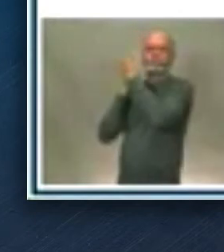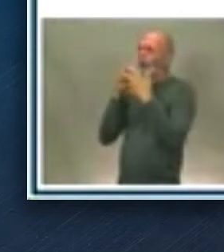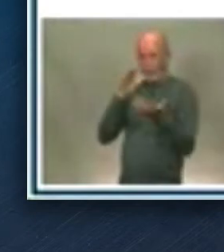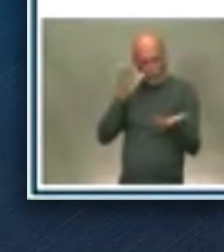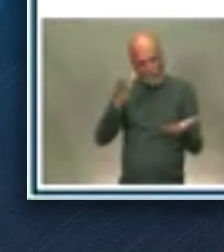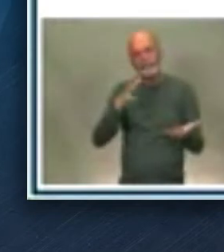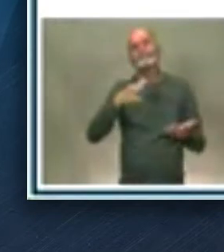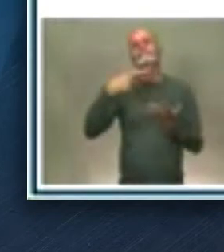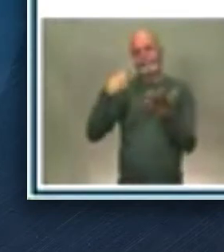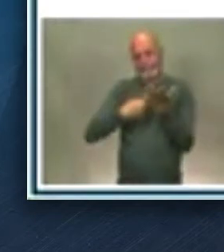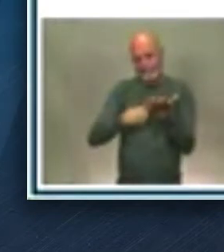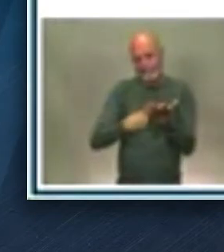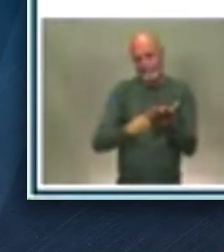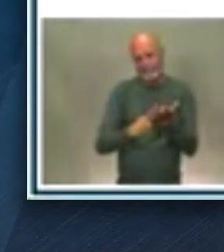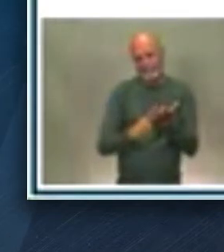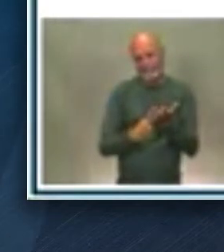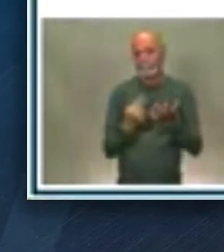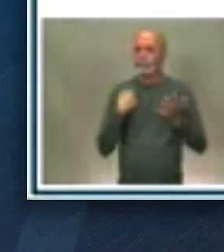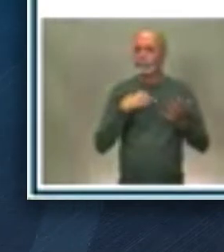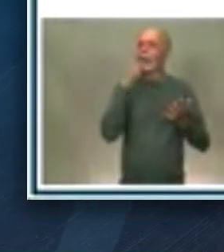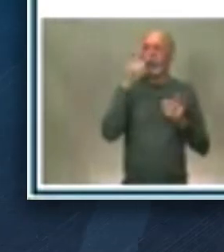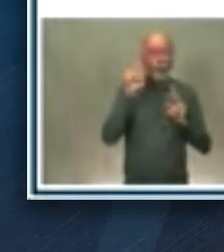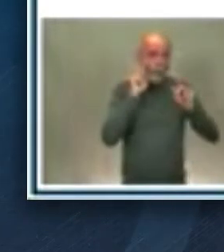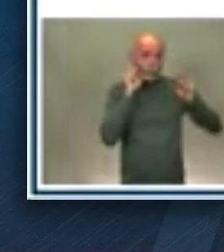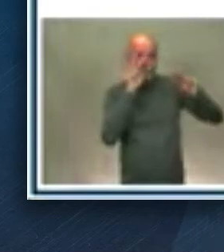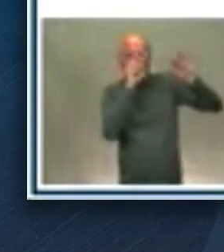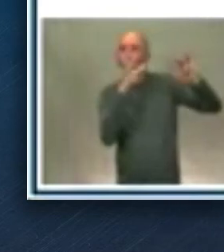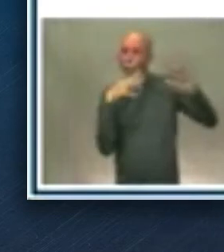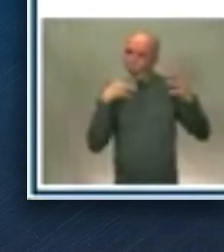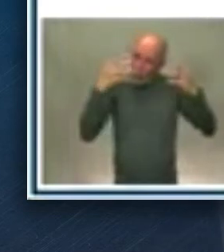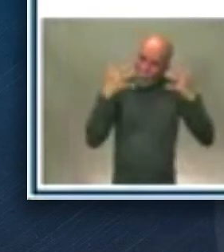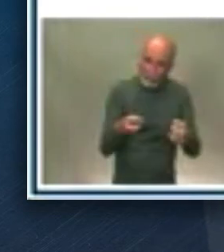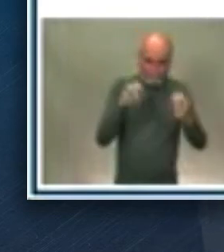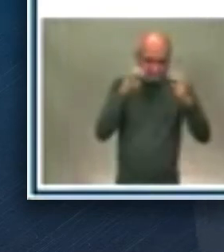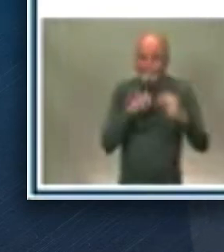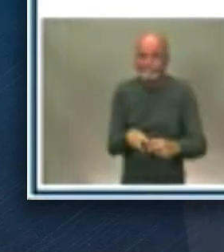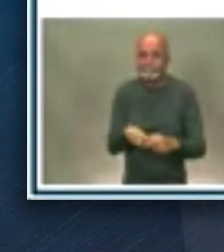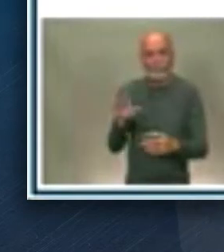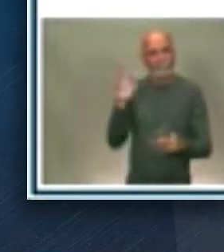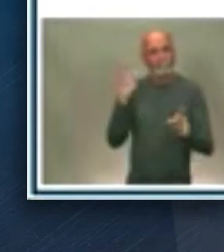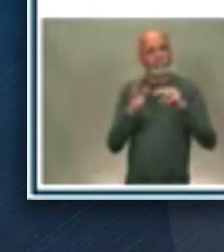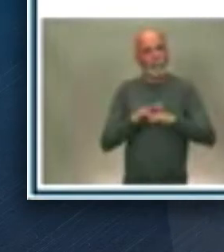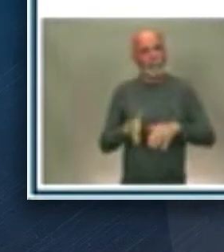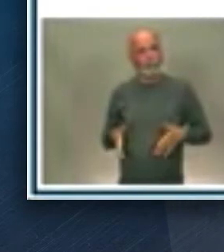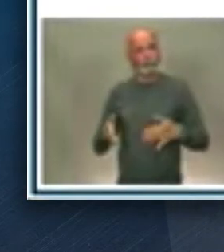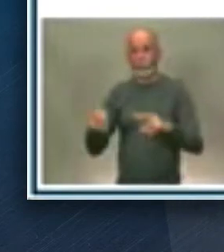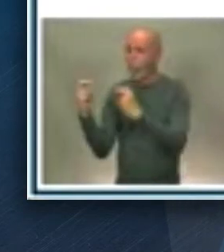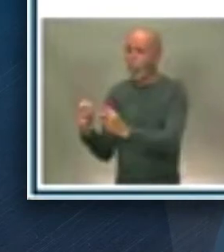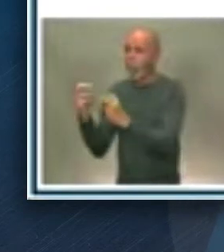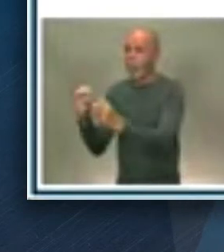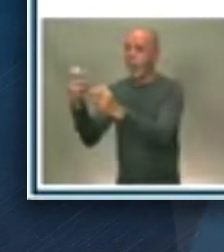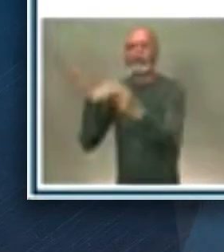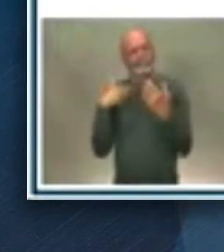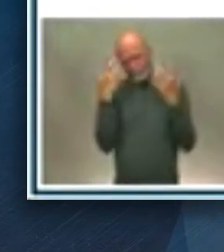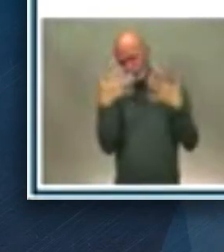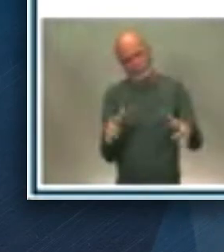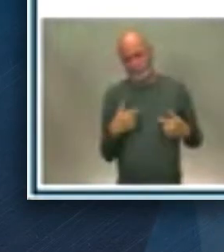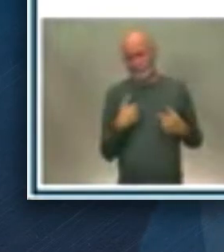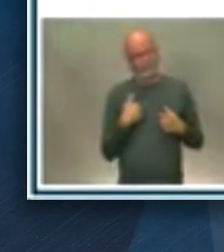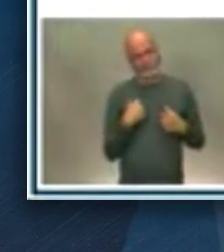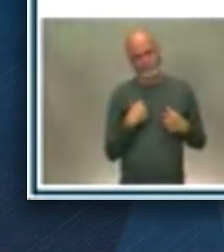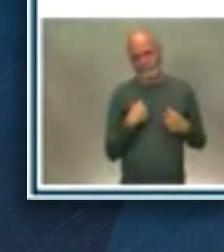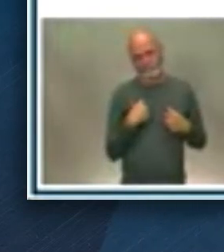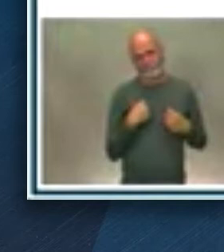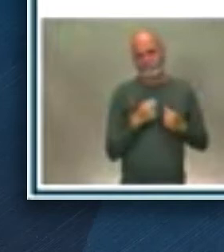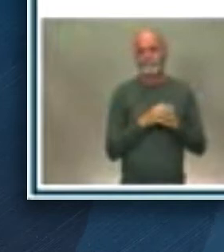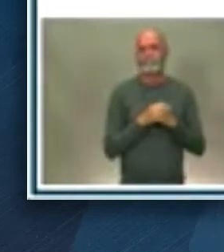have those discussions because nobody wants to see somebody homeless. Like, I don't want to see that. But at the same time,